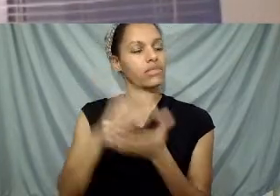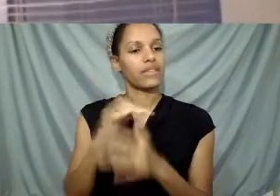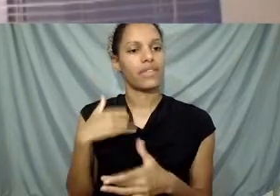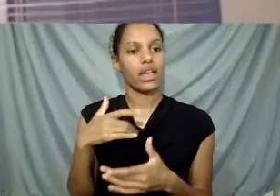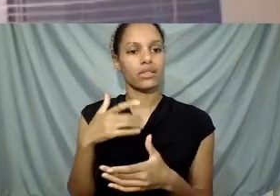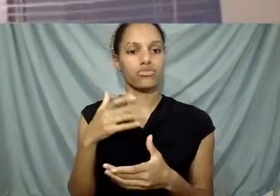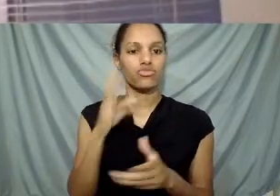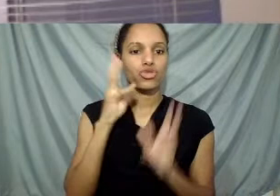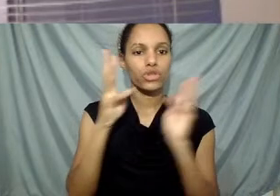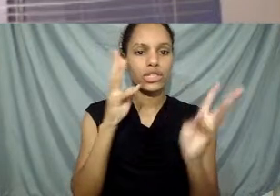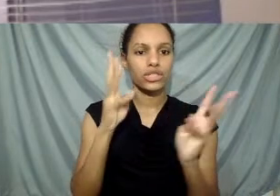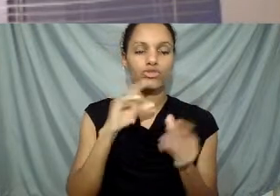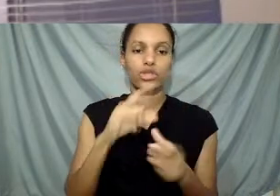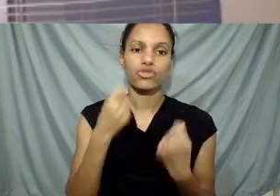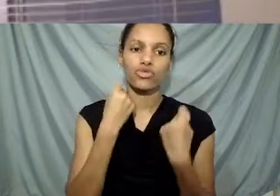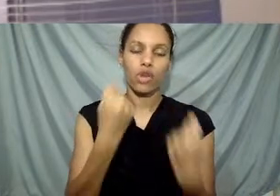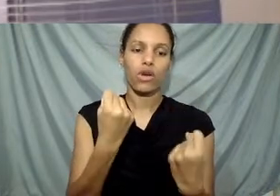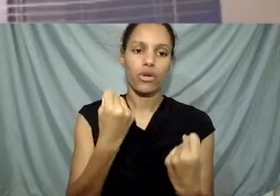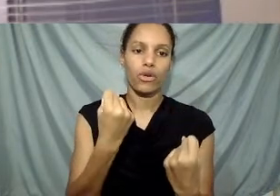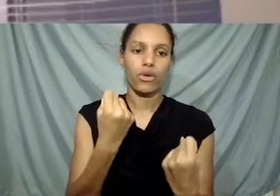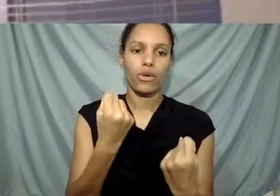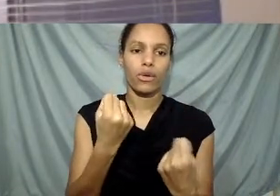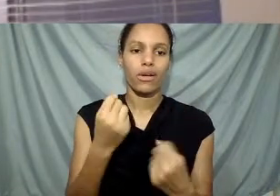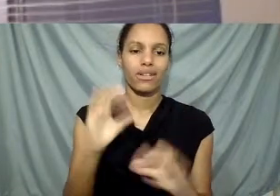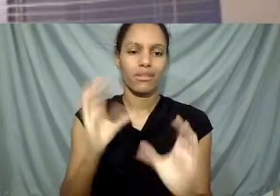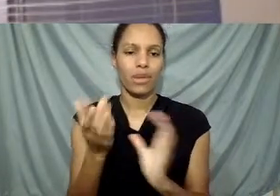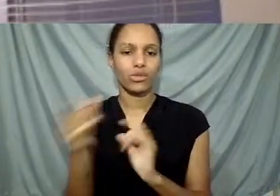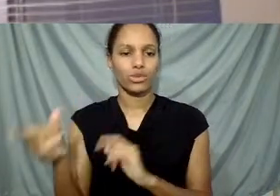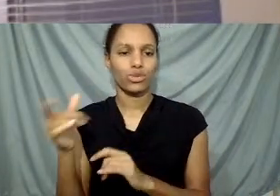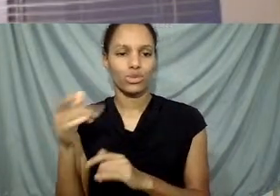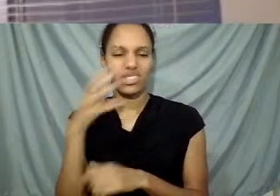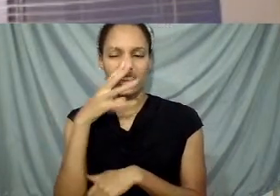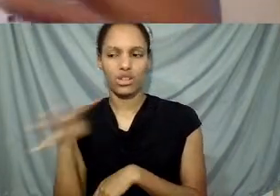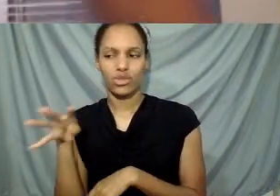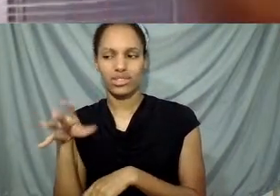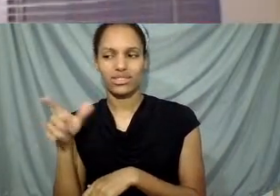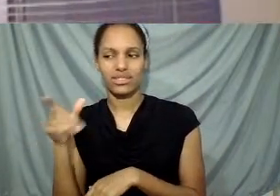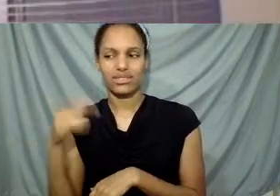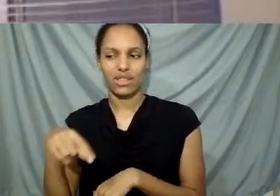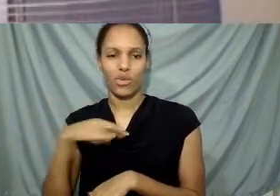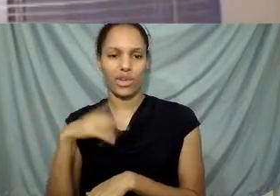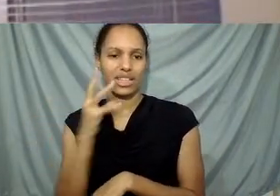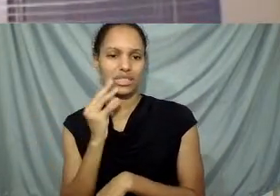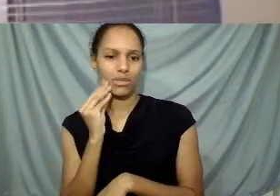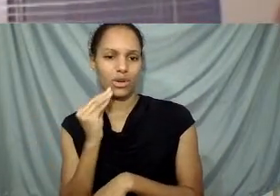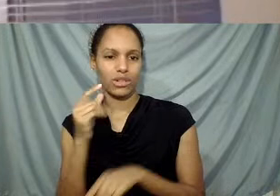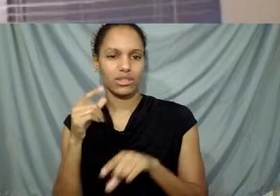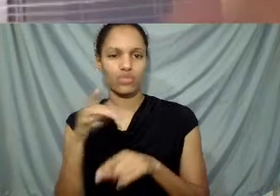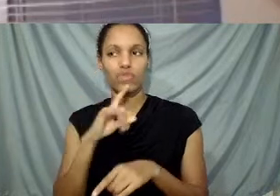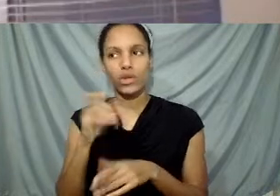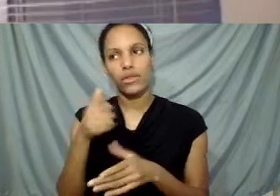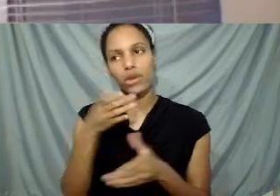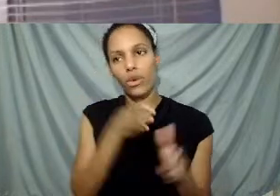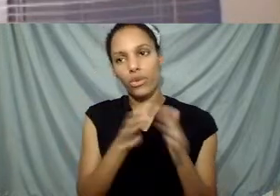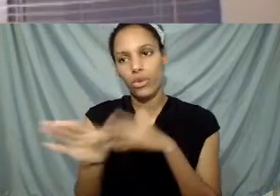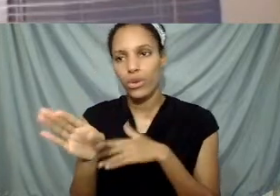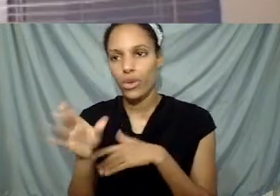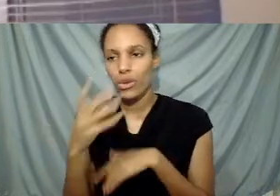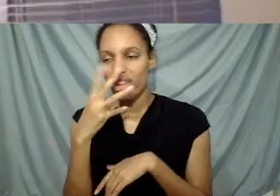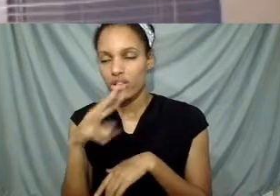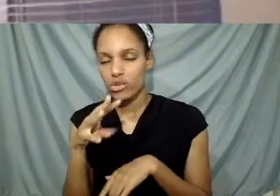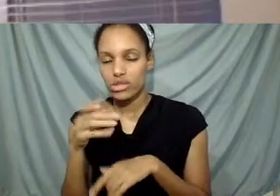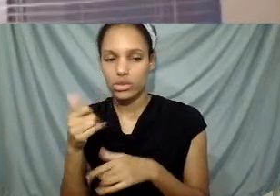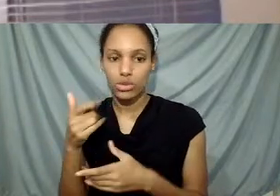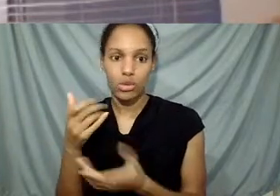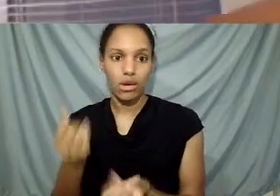the ignorance that we're facing. It's just that we've got to go through the ignorance to get to our brilliance. That's the way we work.